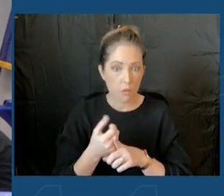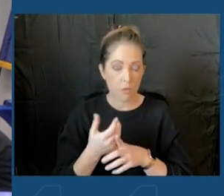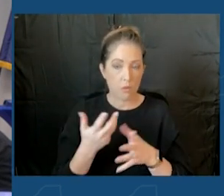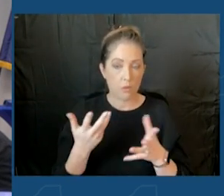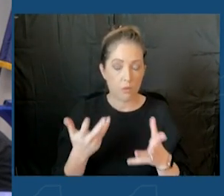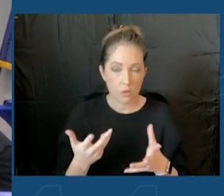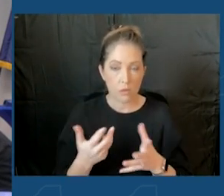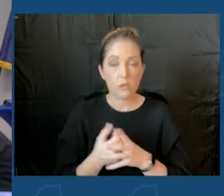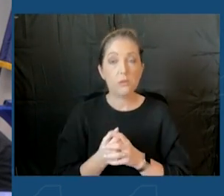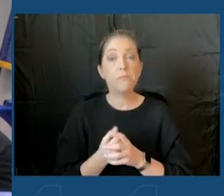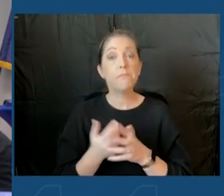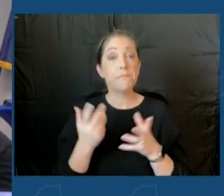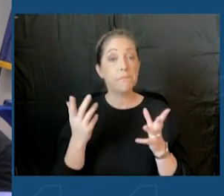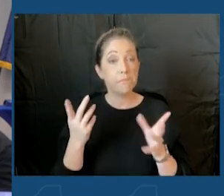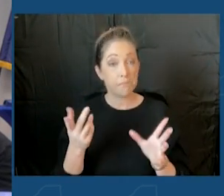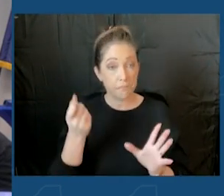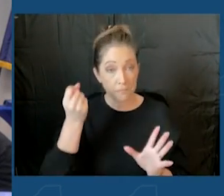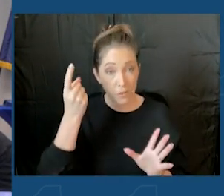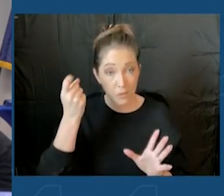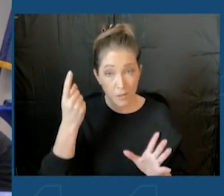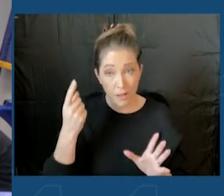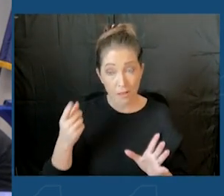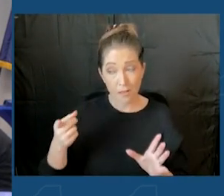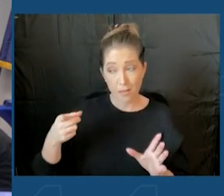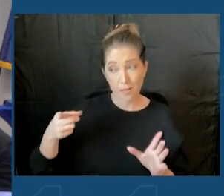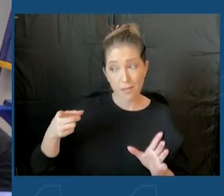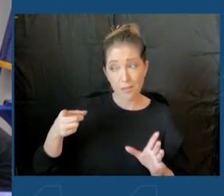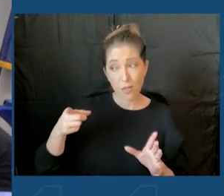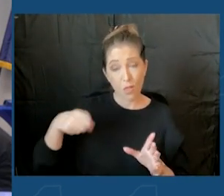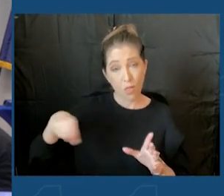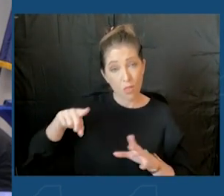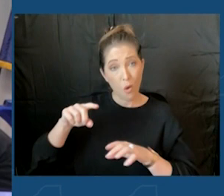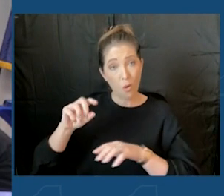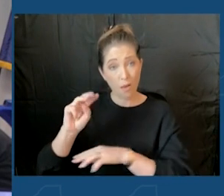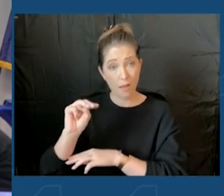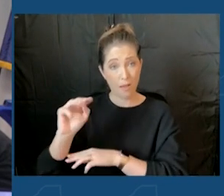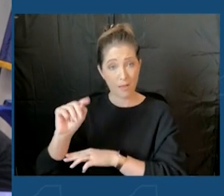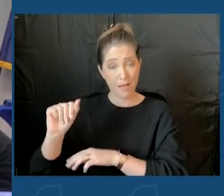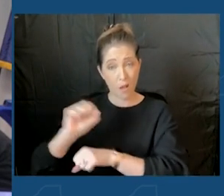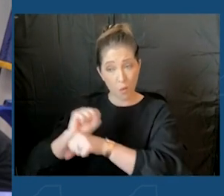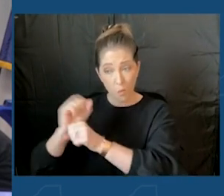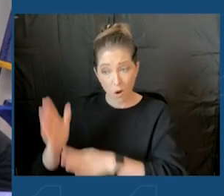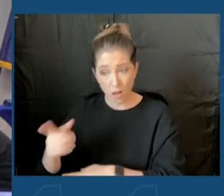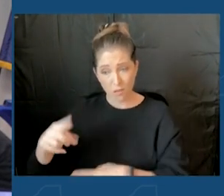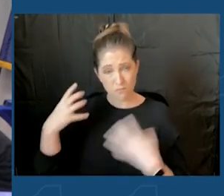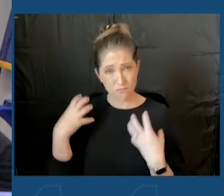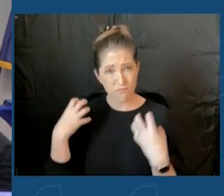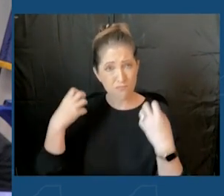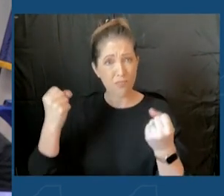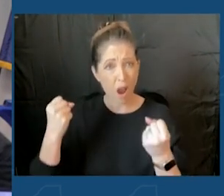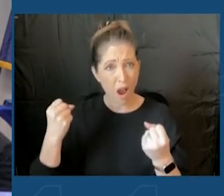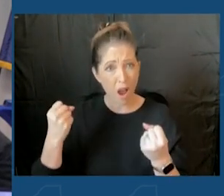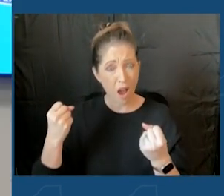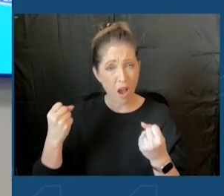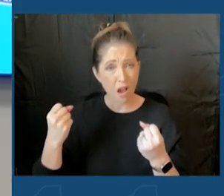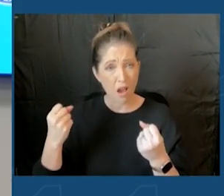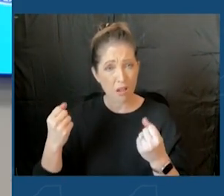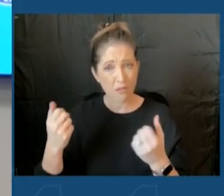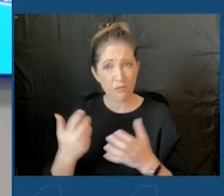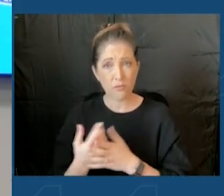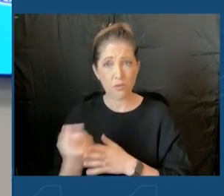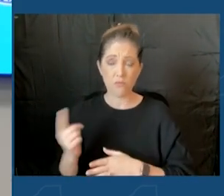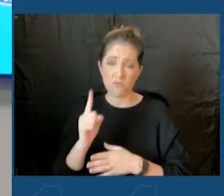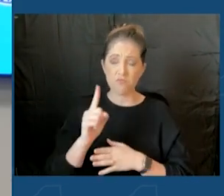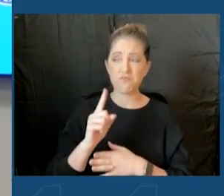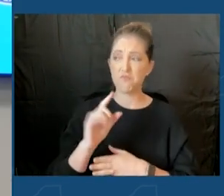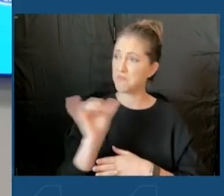But these brave transit workers stepped up like they always do, like you did through COVID,